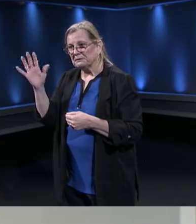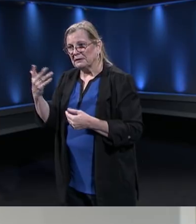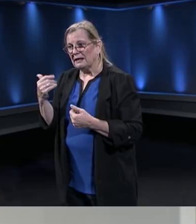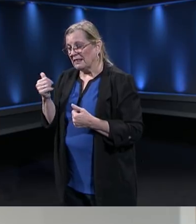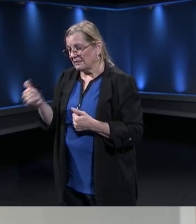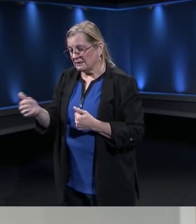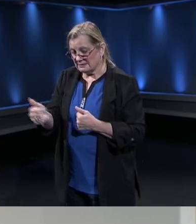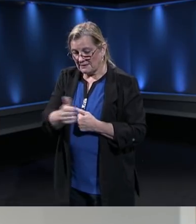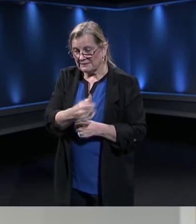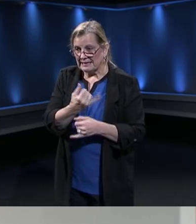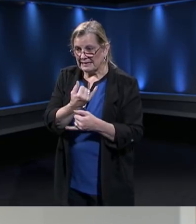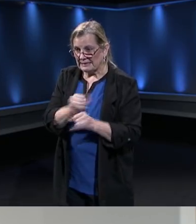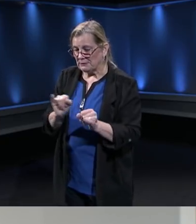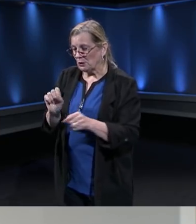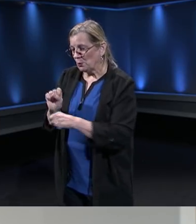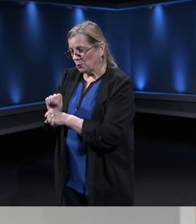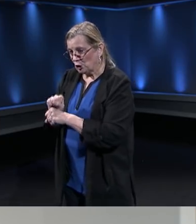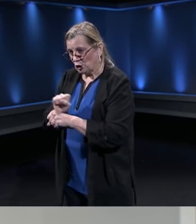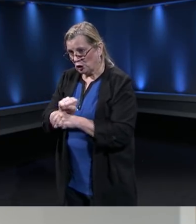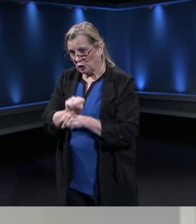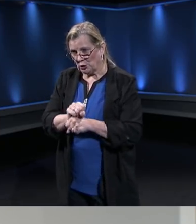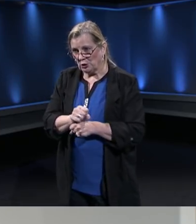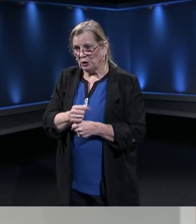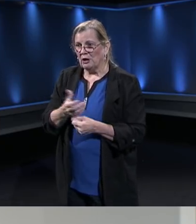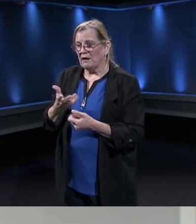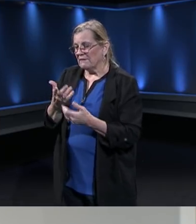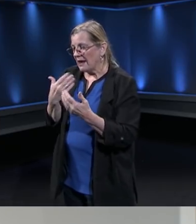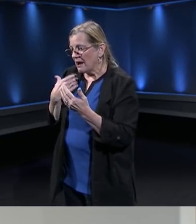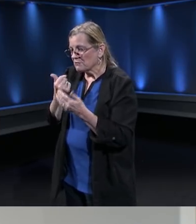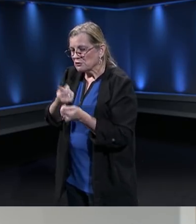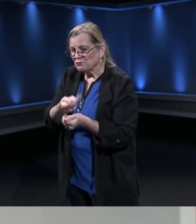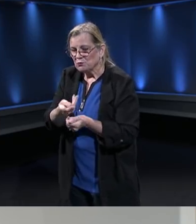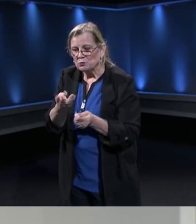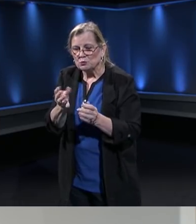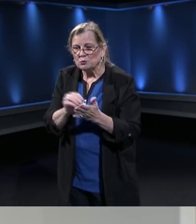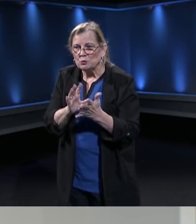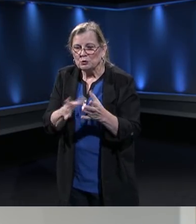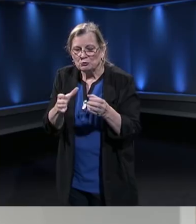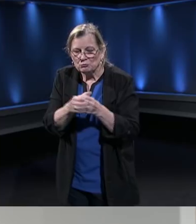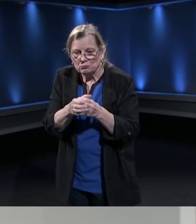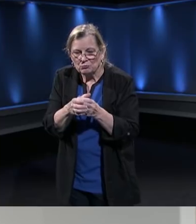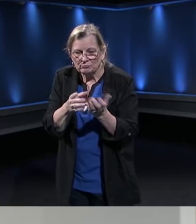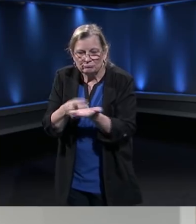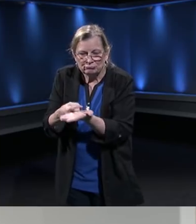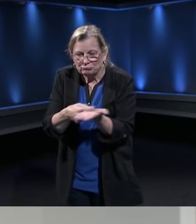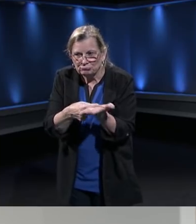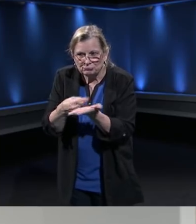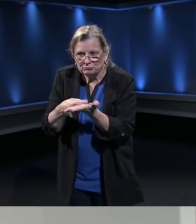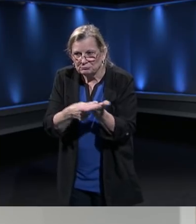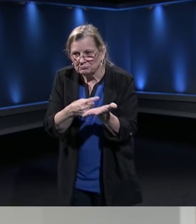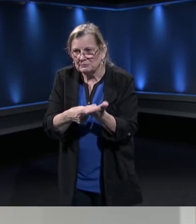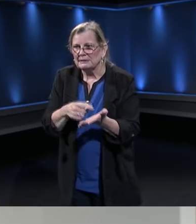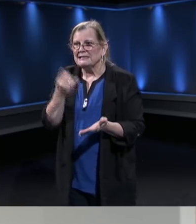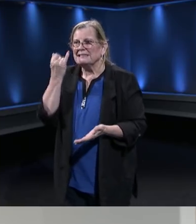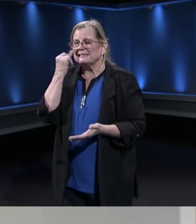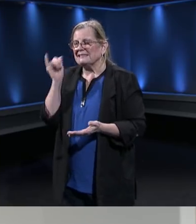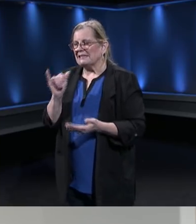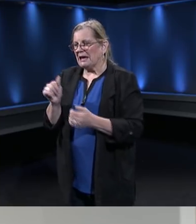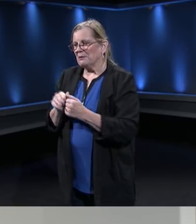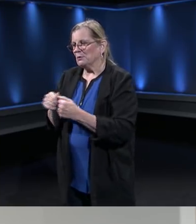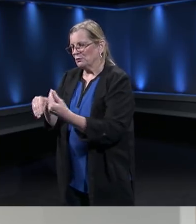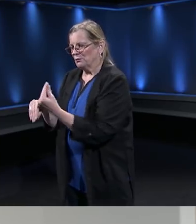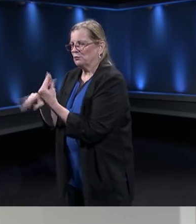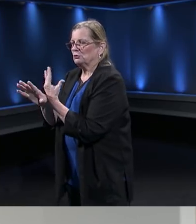work, working with an individual child or in a small group, and we're going to do as much as we can to replicate that